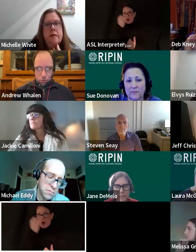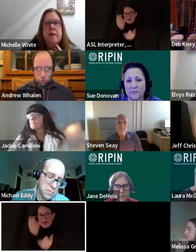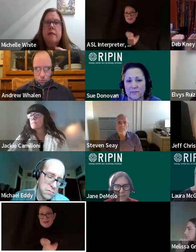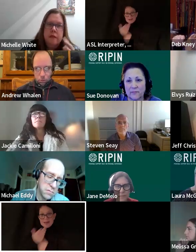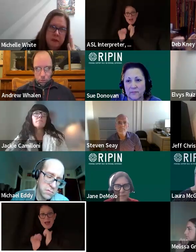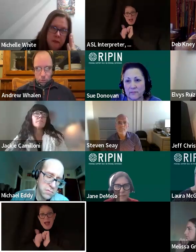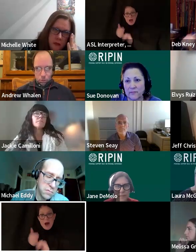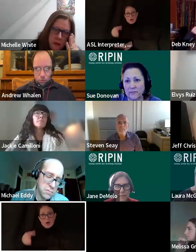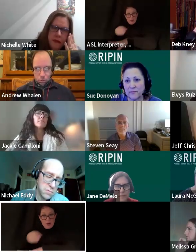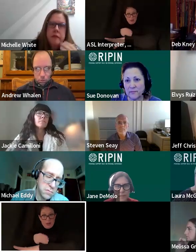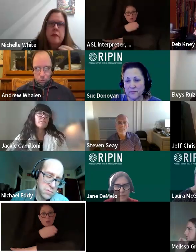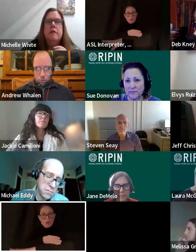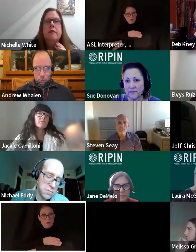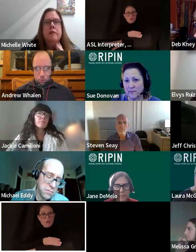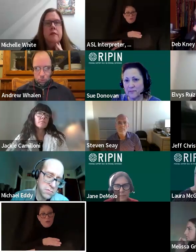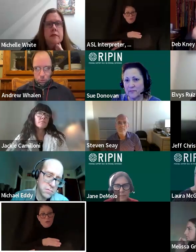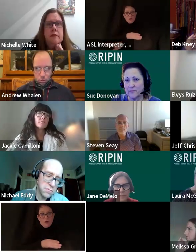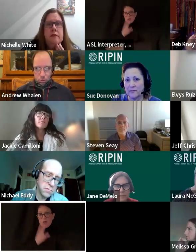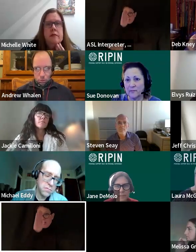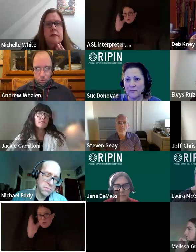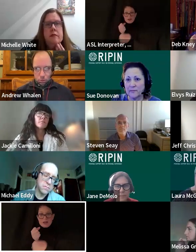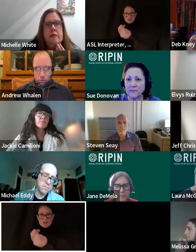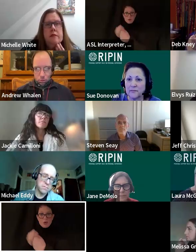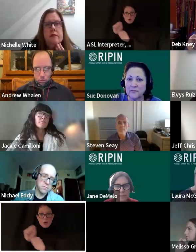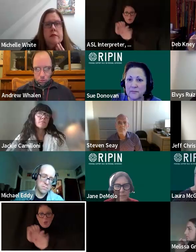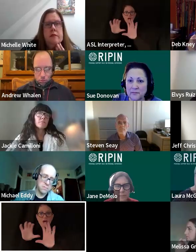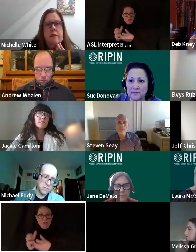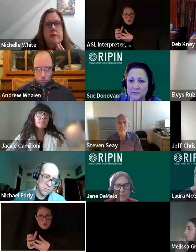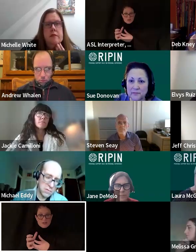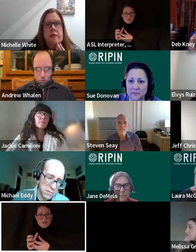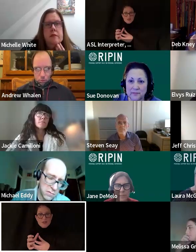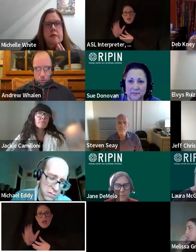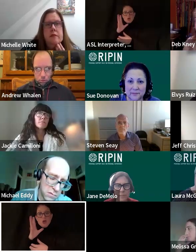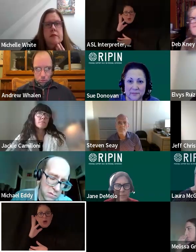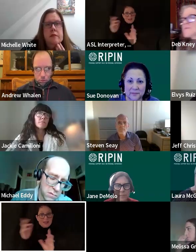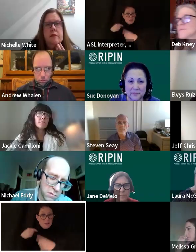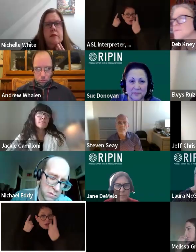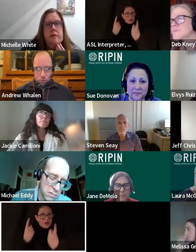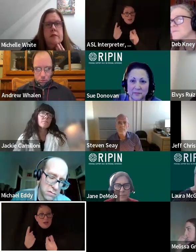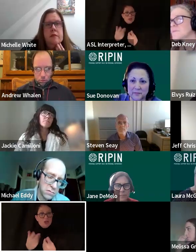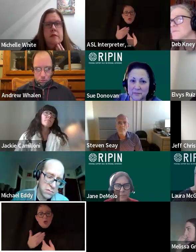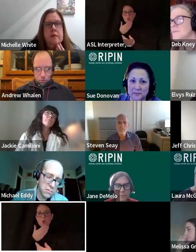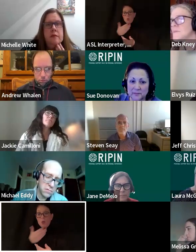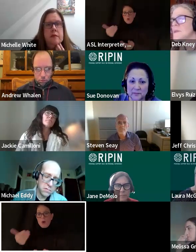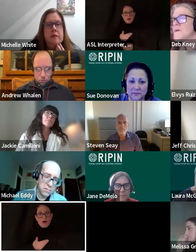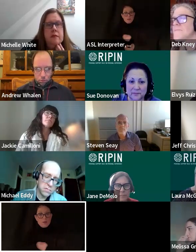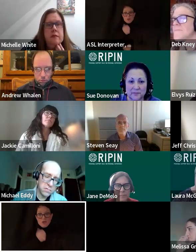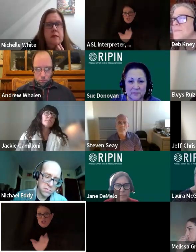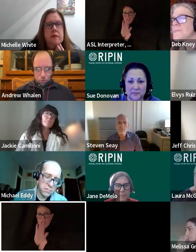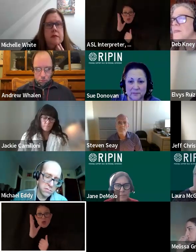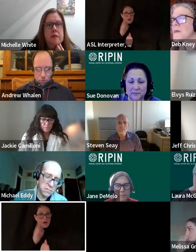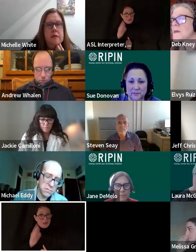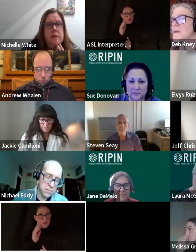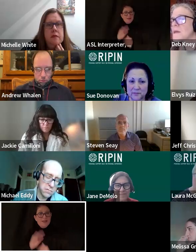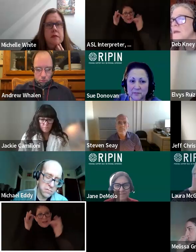about how we can improve the direct support workforce and what your experiences have been. You're welcome to share them. So absolutely, you'll